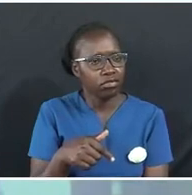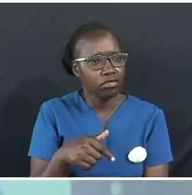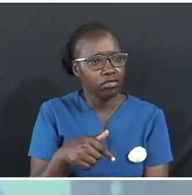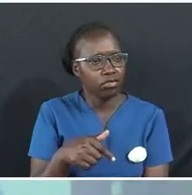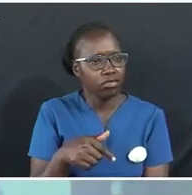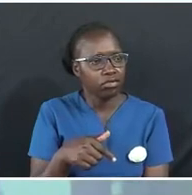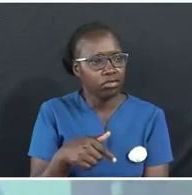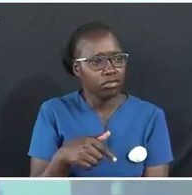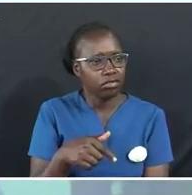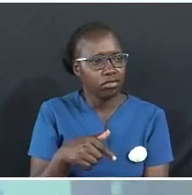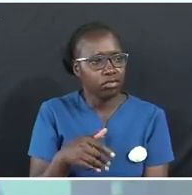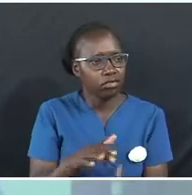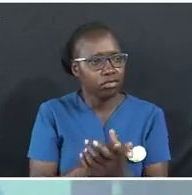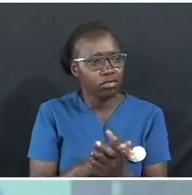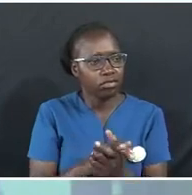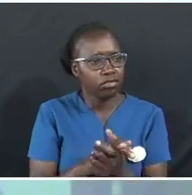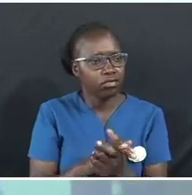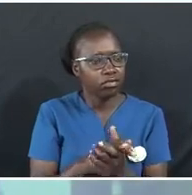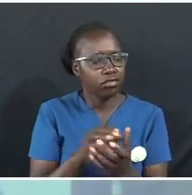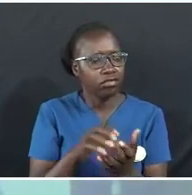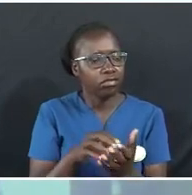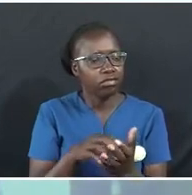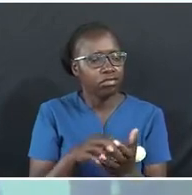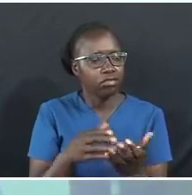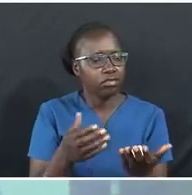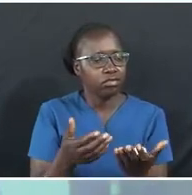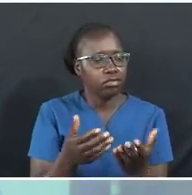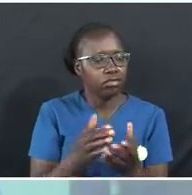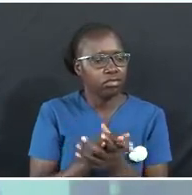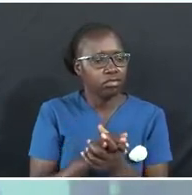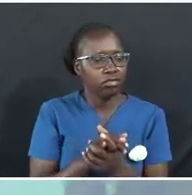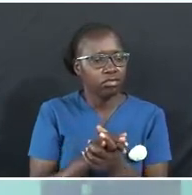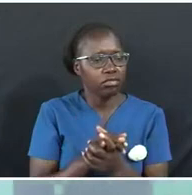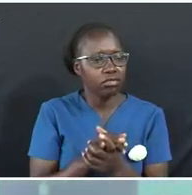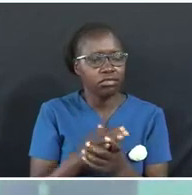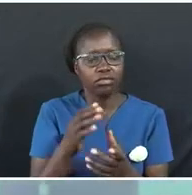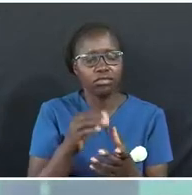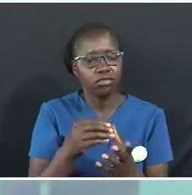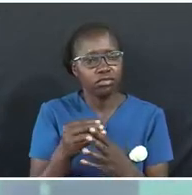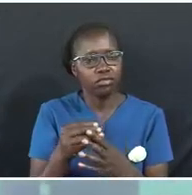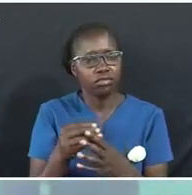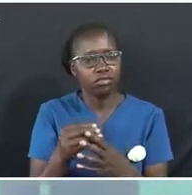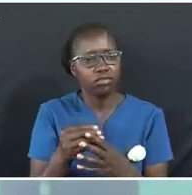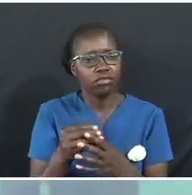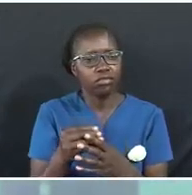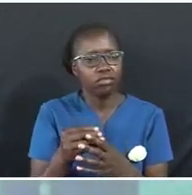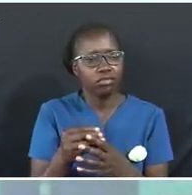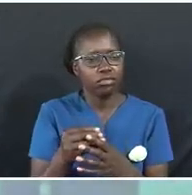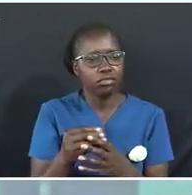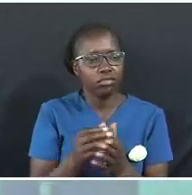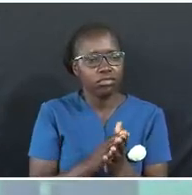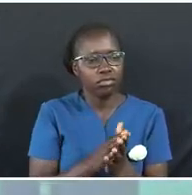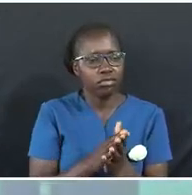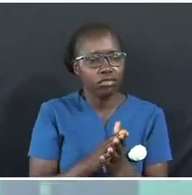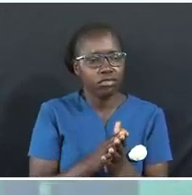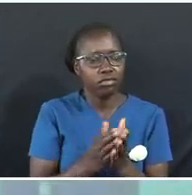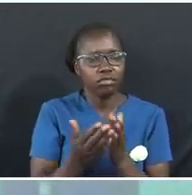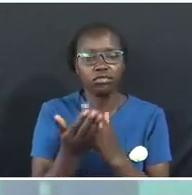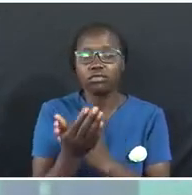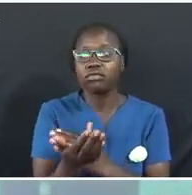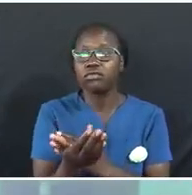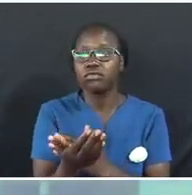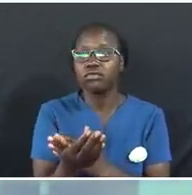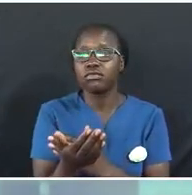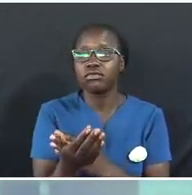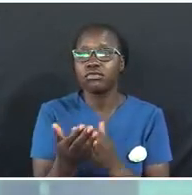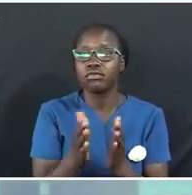They don't even have animals to take care of. Just as 6, they are just under trees on the road. They are there discussing. But that one has